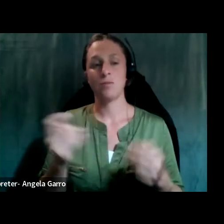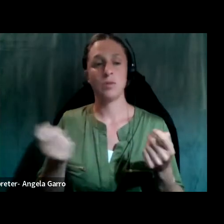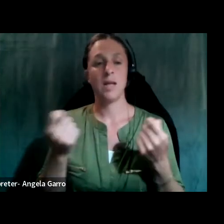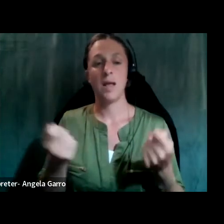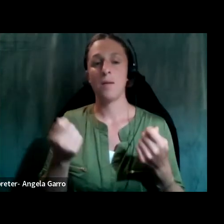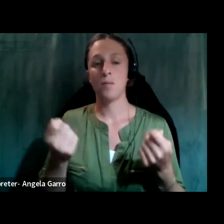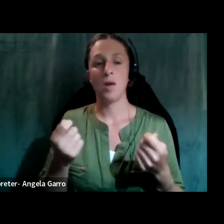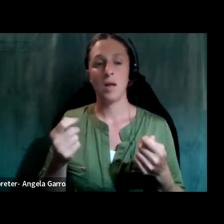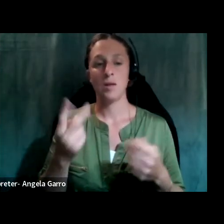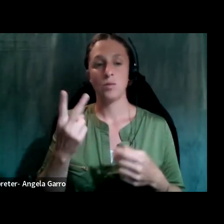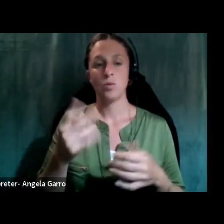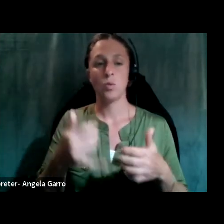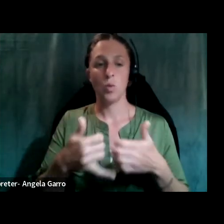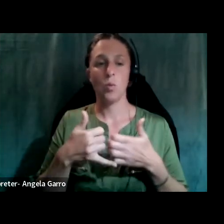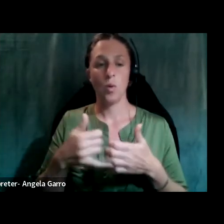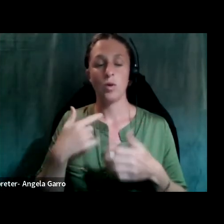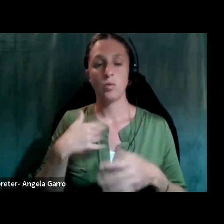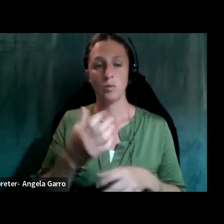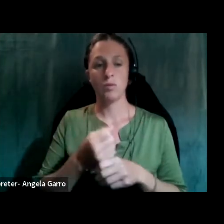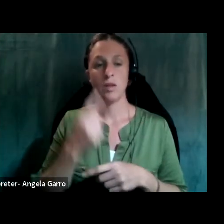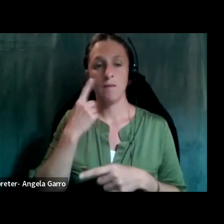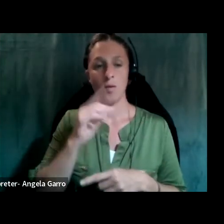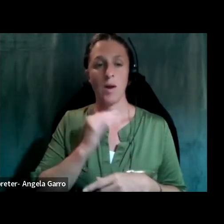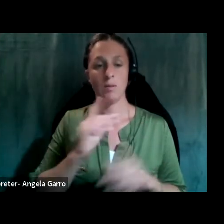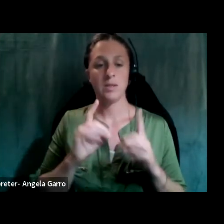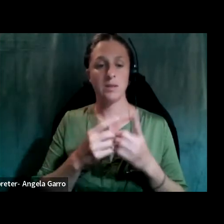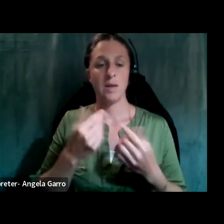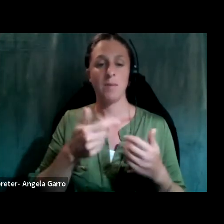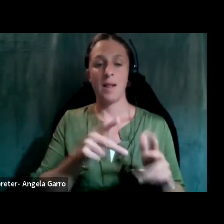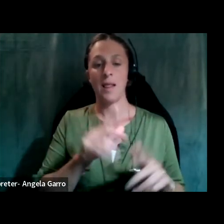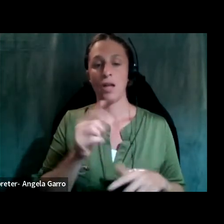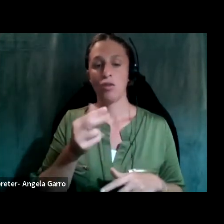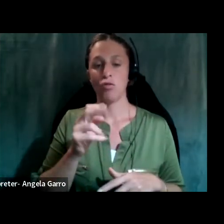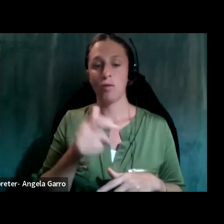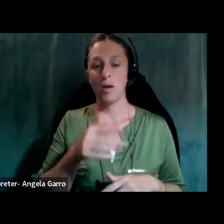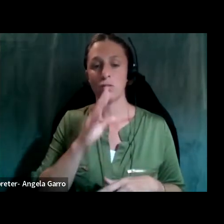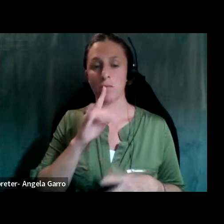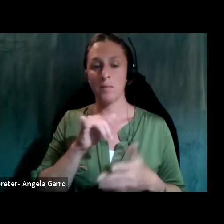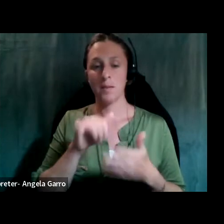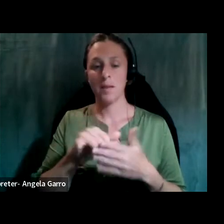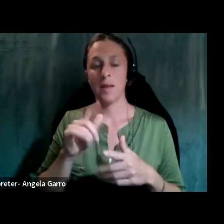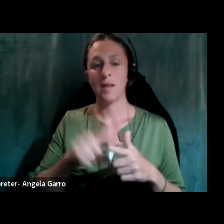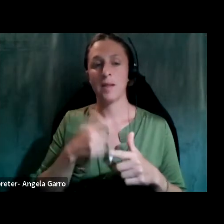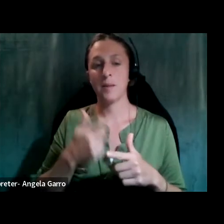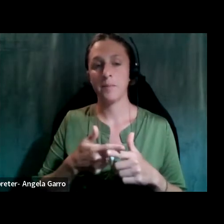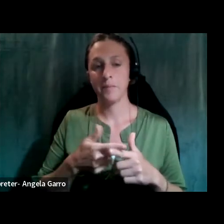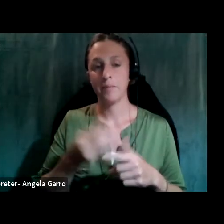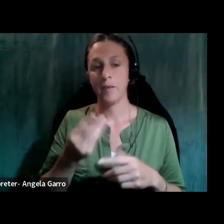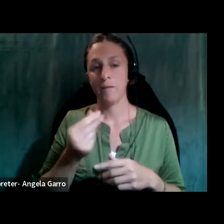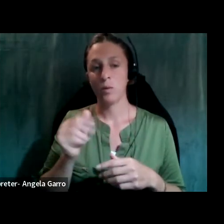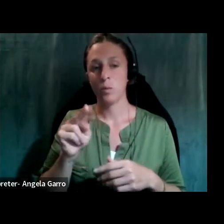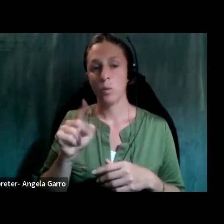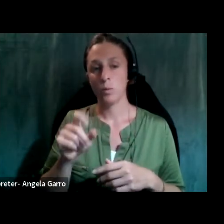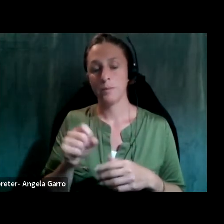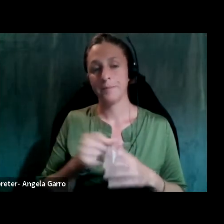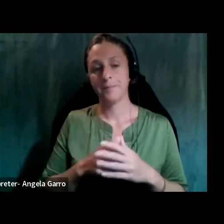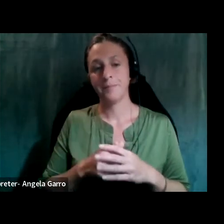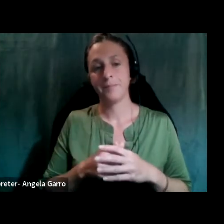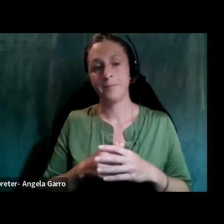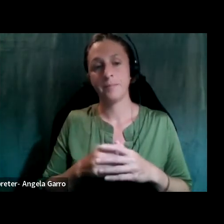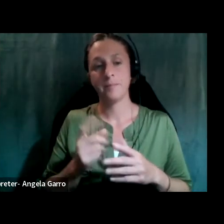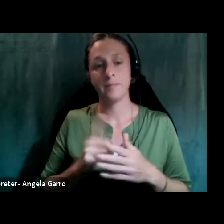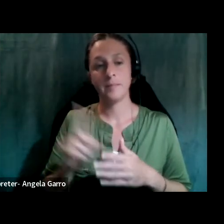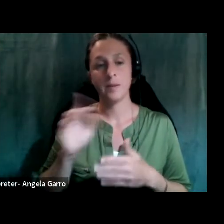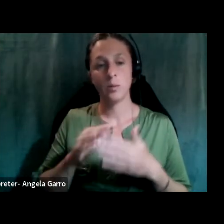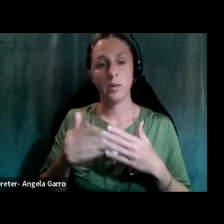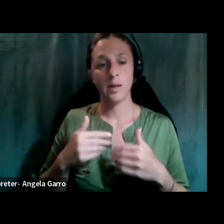we received for our district. So I'm going to let Greg talk about that. And then let's see, a couple more notes here. Last weekend, I